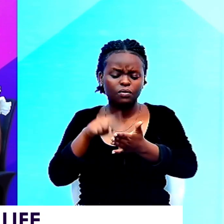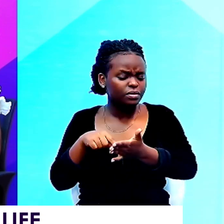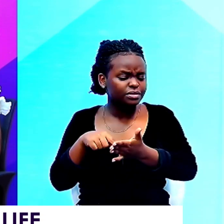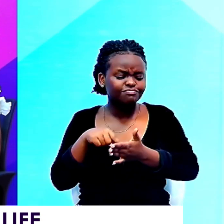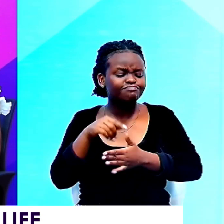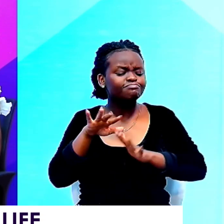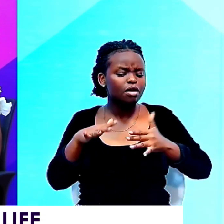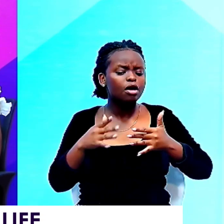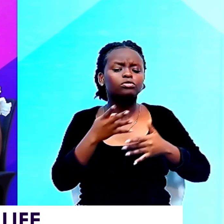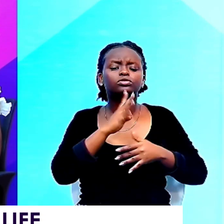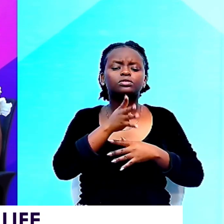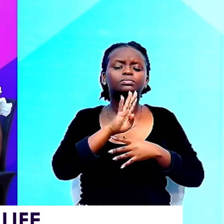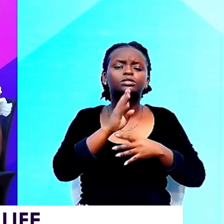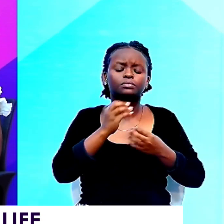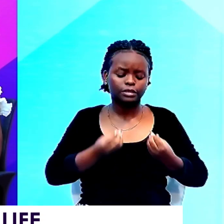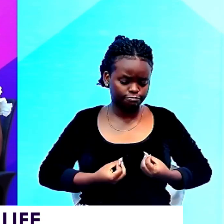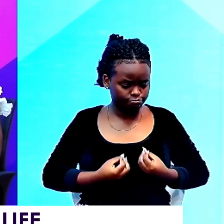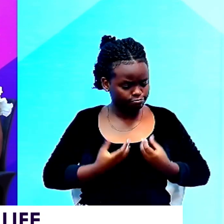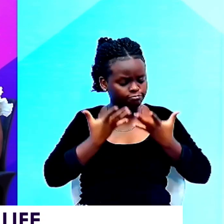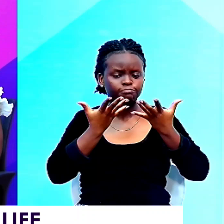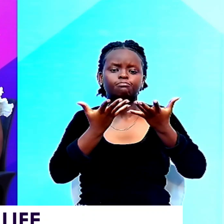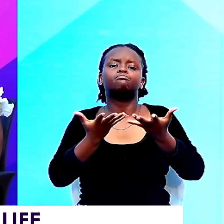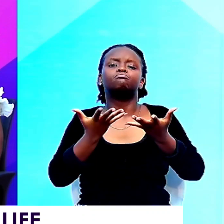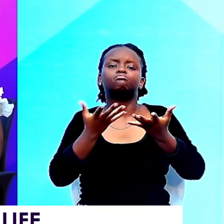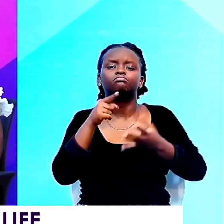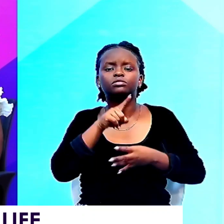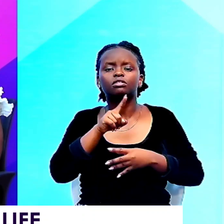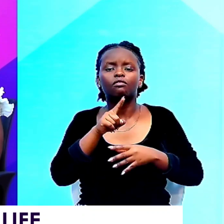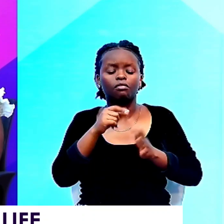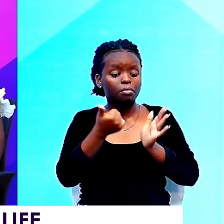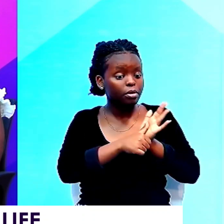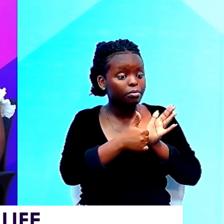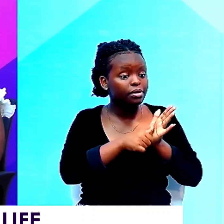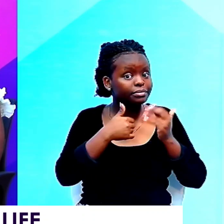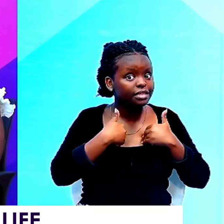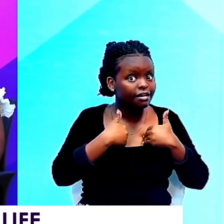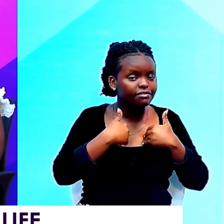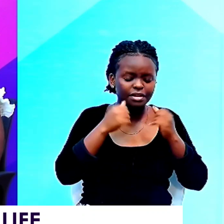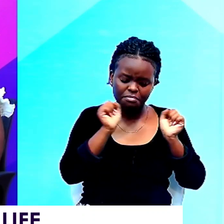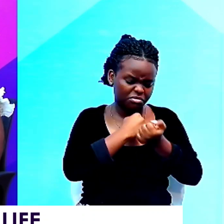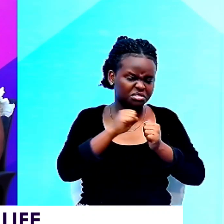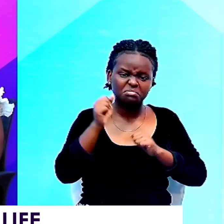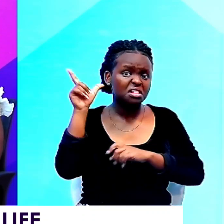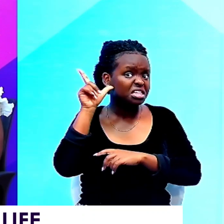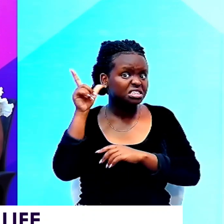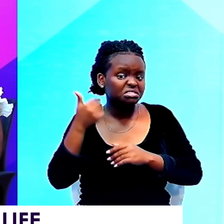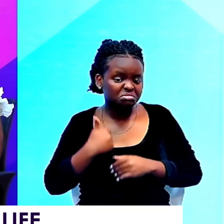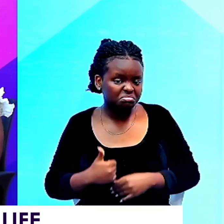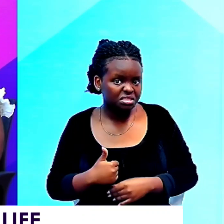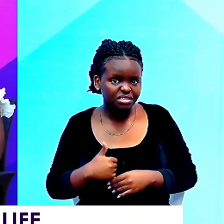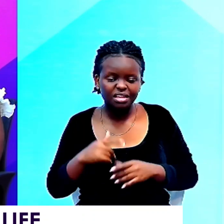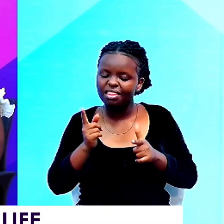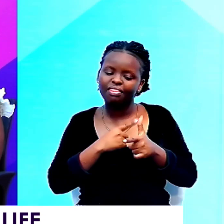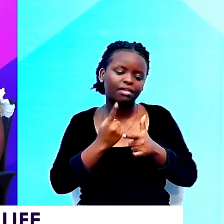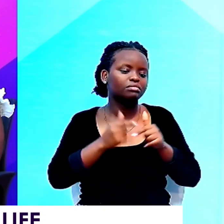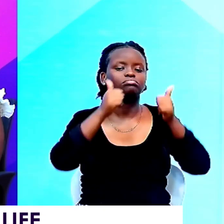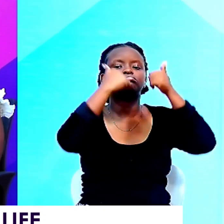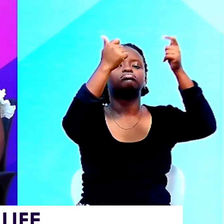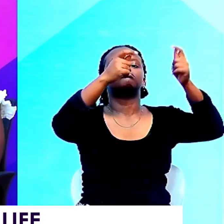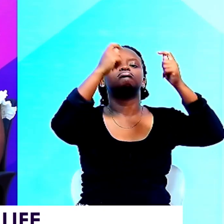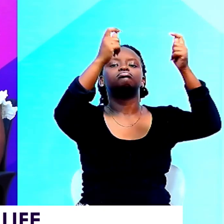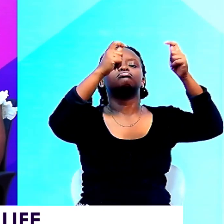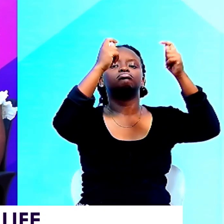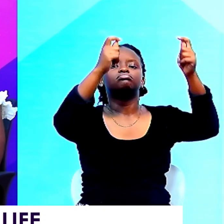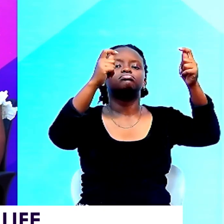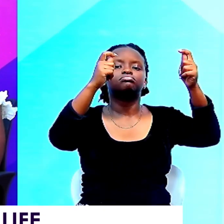supposed to speak out your issues. Okay. If you cannot listen to me, let me do maandamano. Are